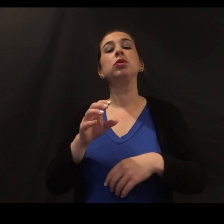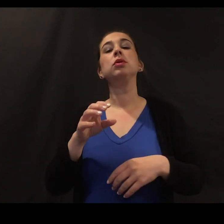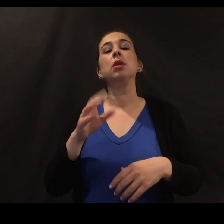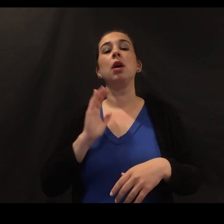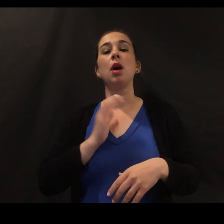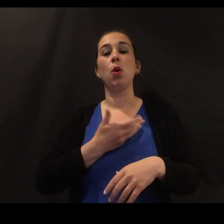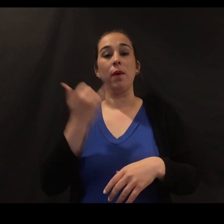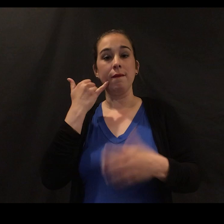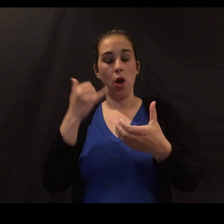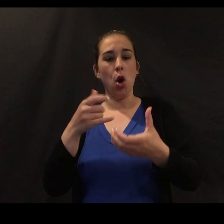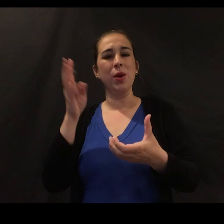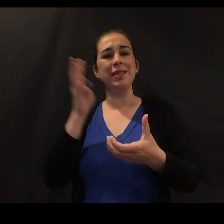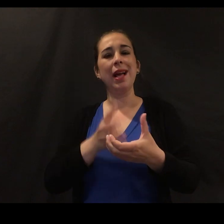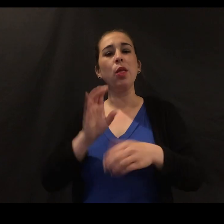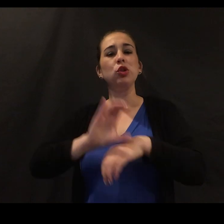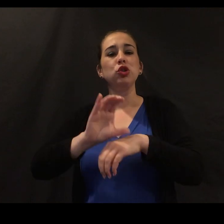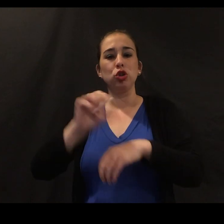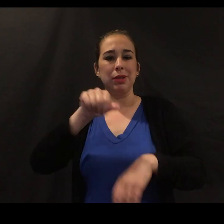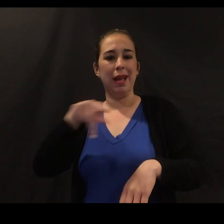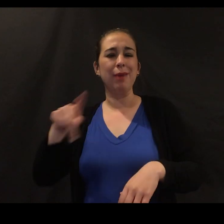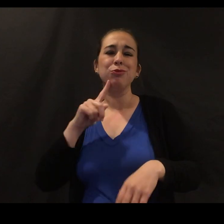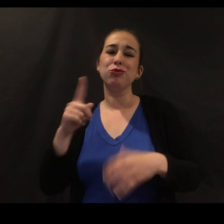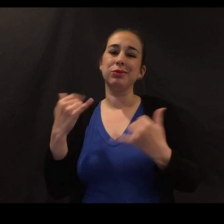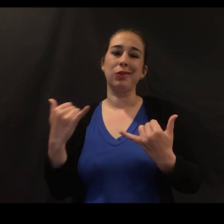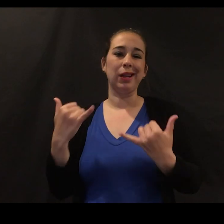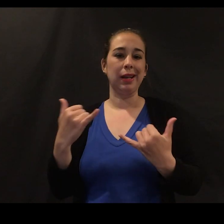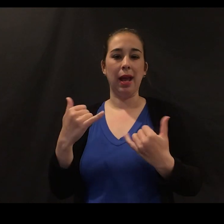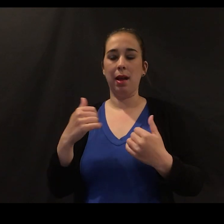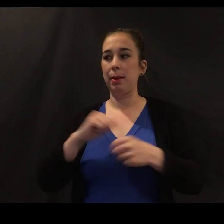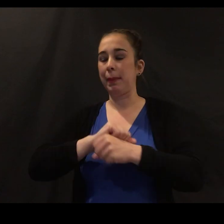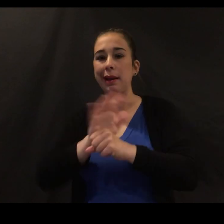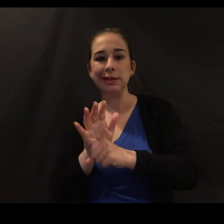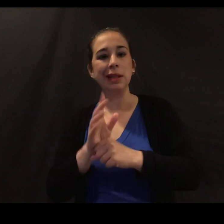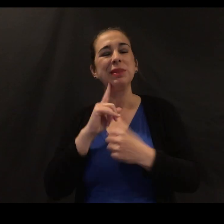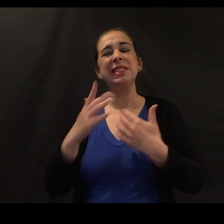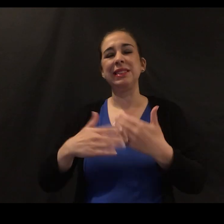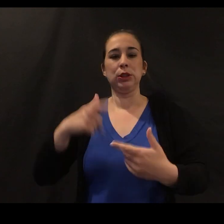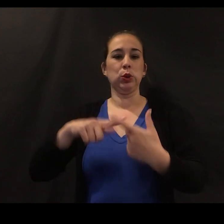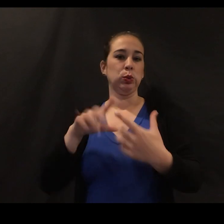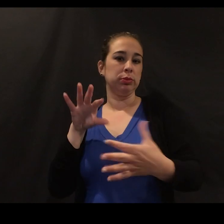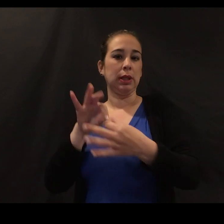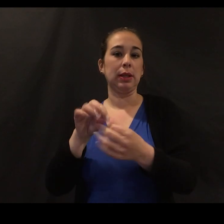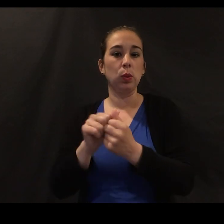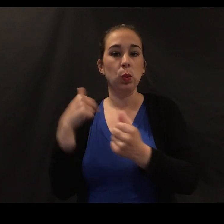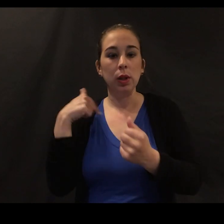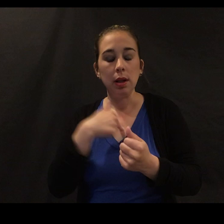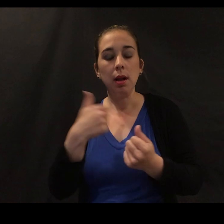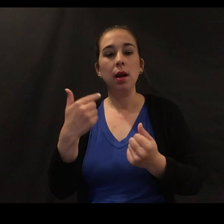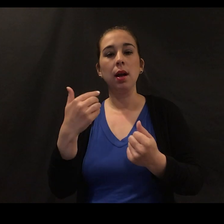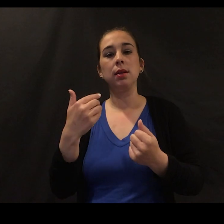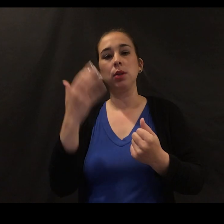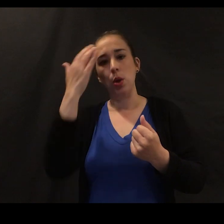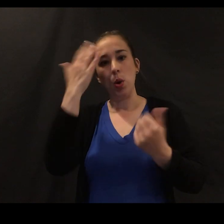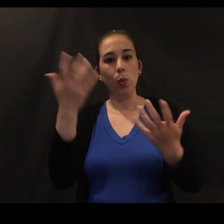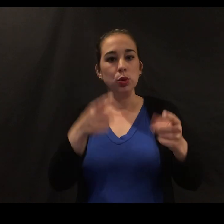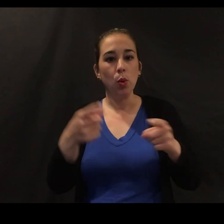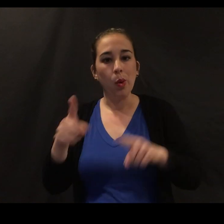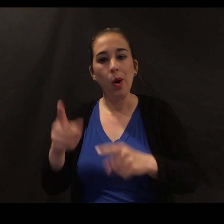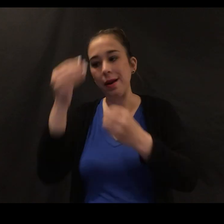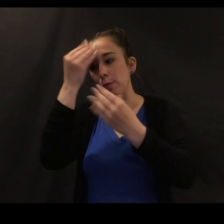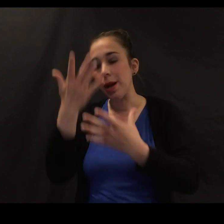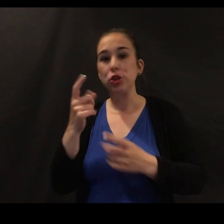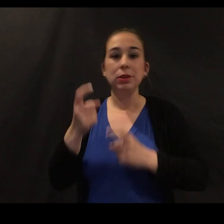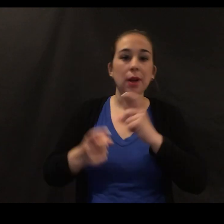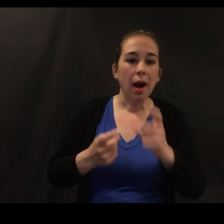our church app. That's the easiest way during this season to connect with us and stay connected, whether it be through just information or through giving or